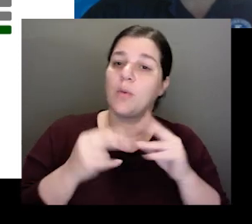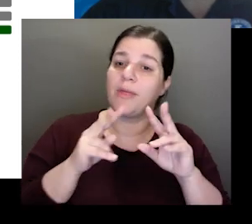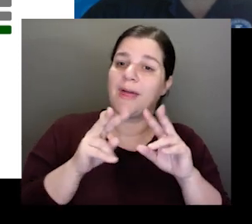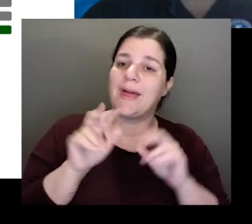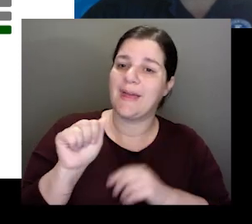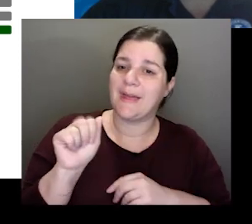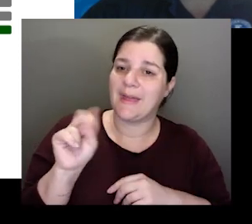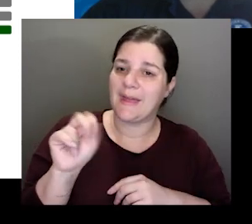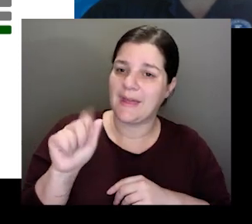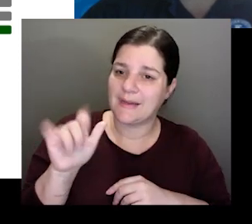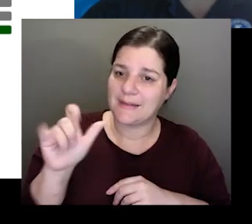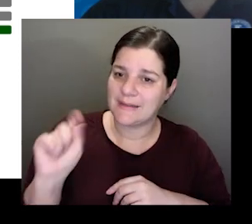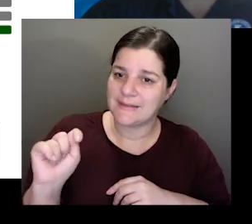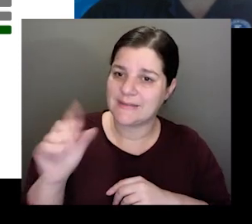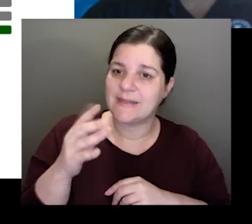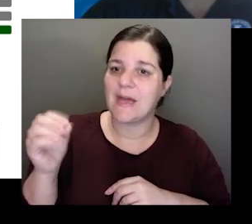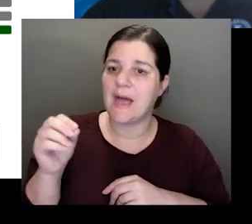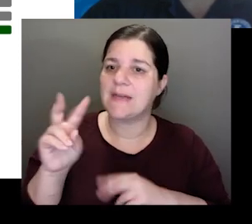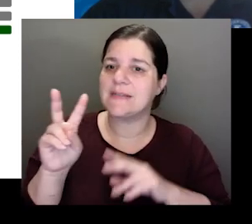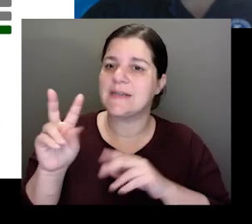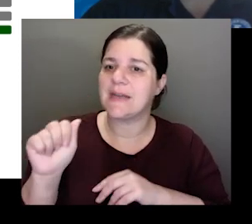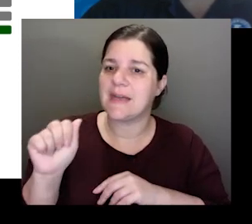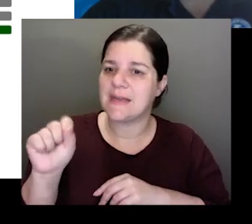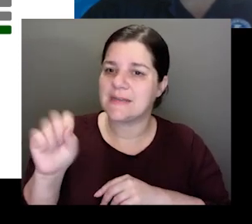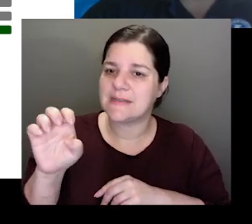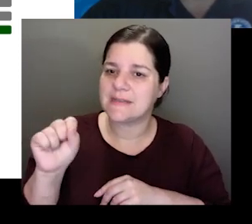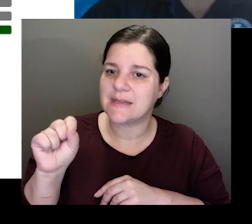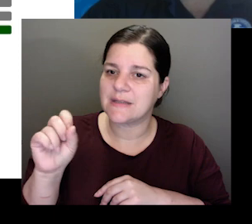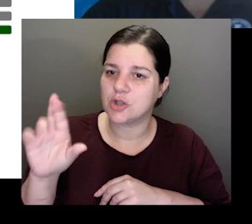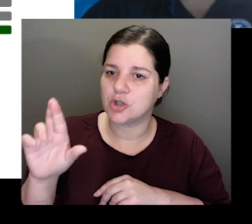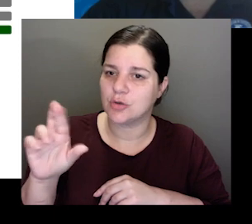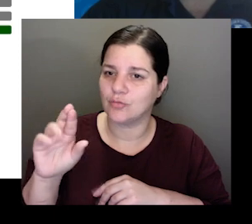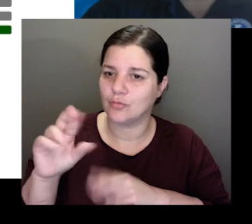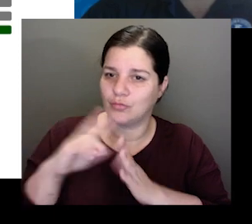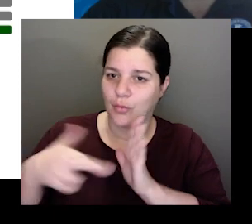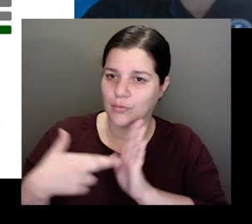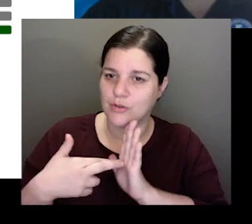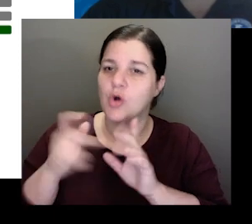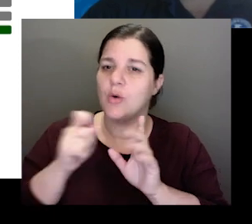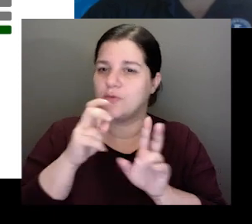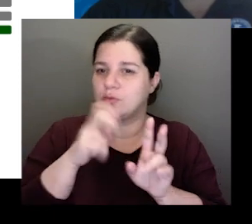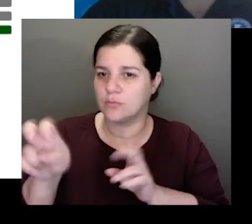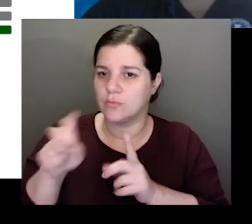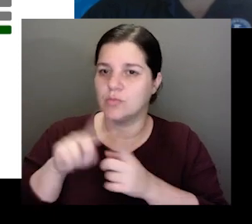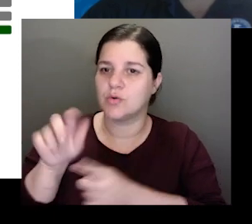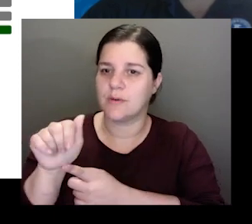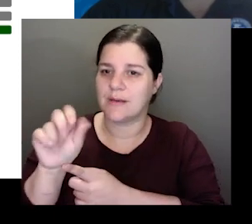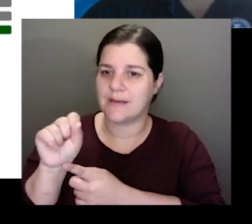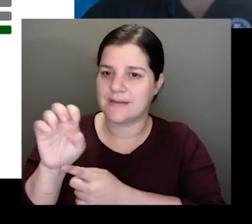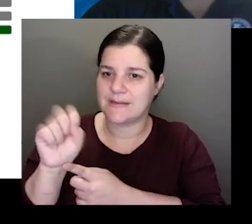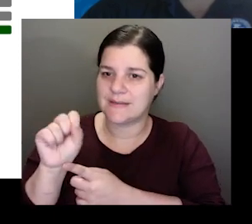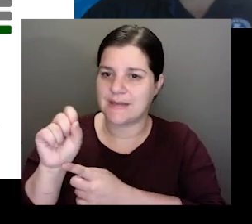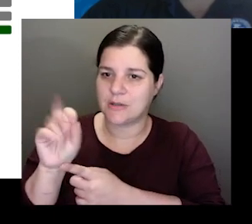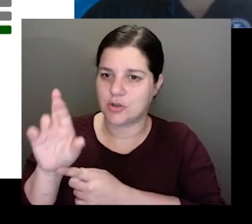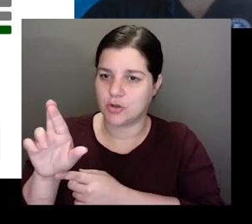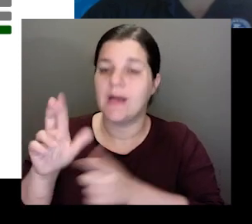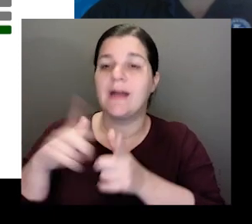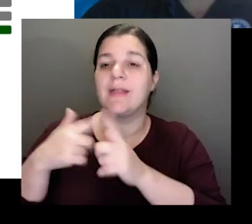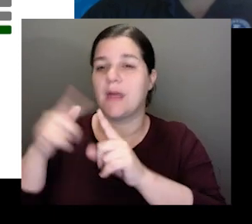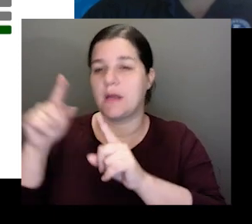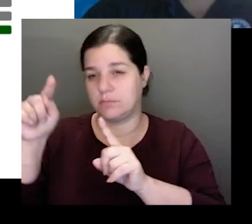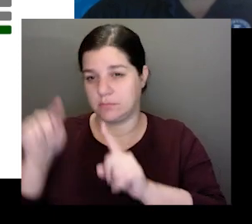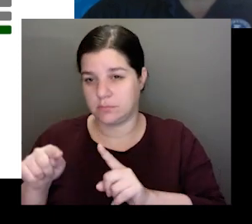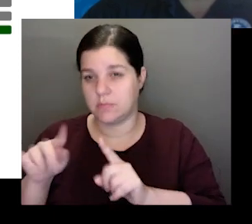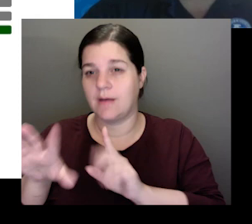system, you will need to switch over to the assessor role. Once in there, you can scroll down to our survey and assessment